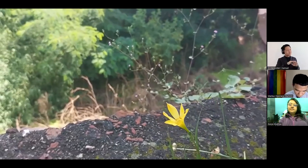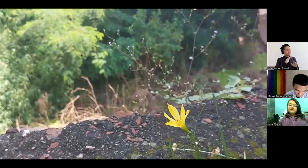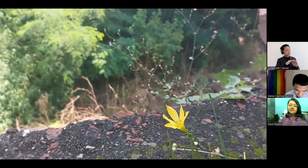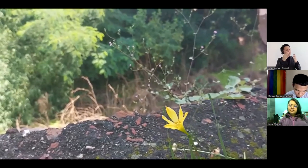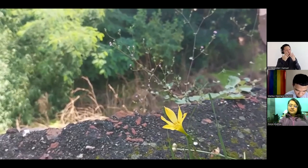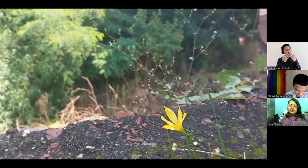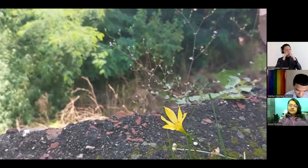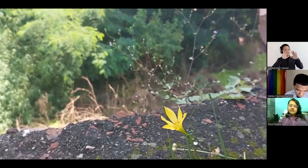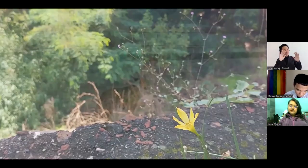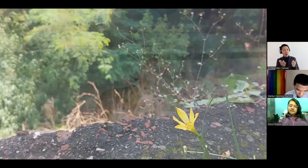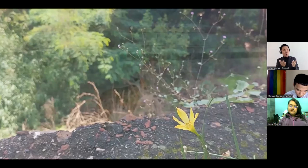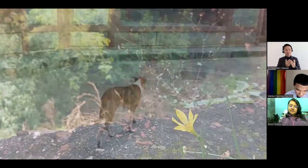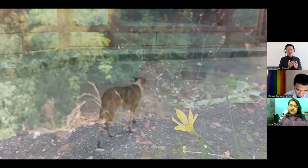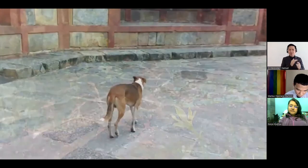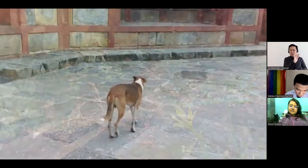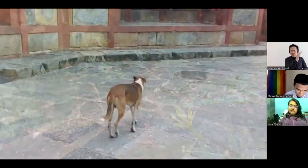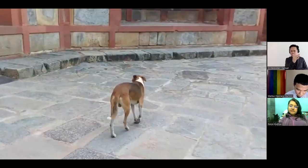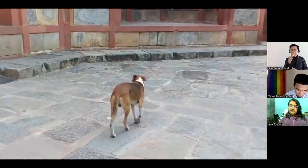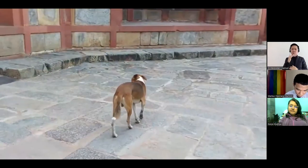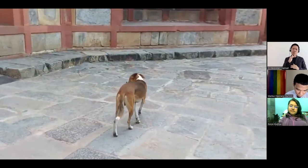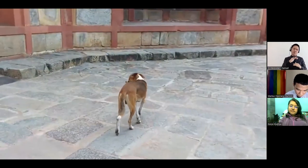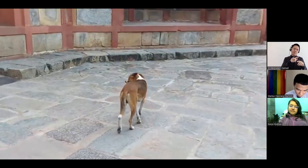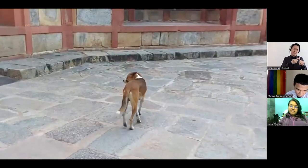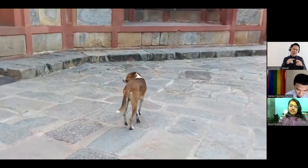All these species are dying.